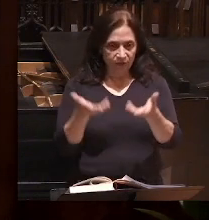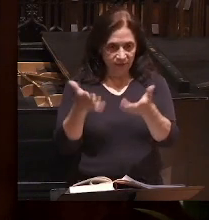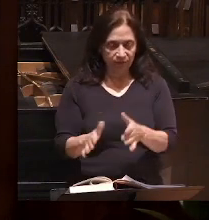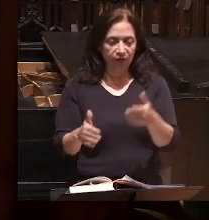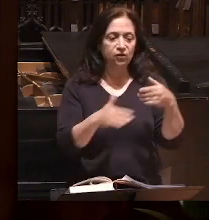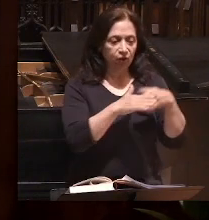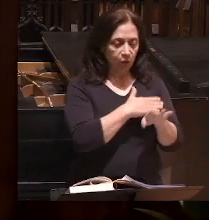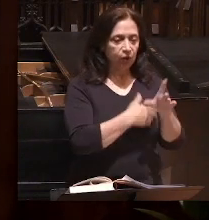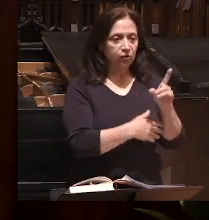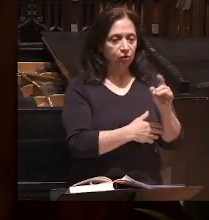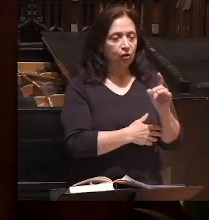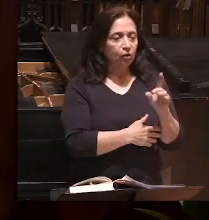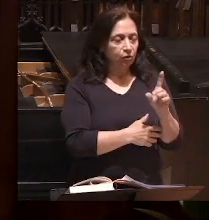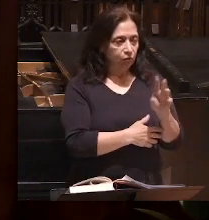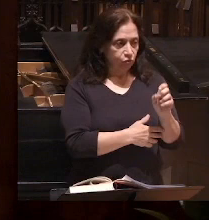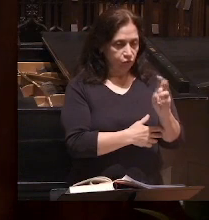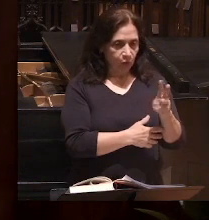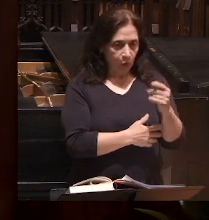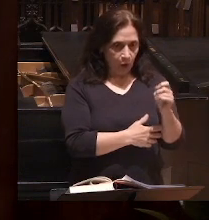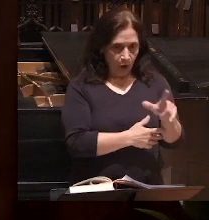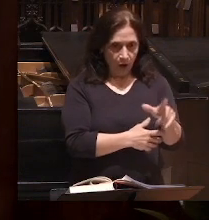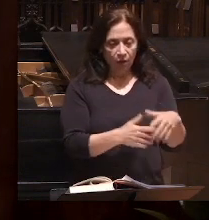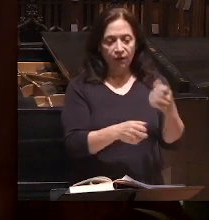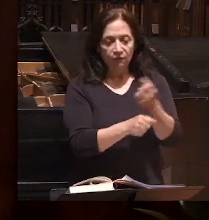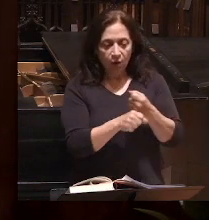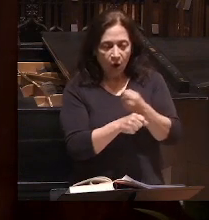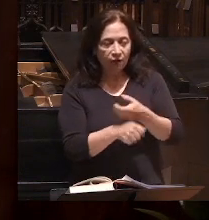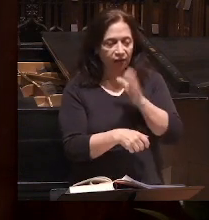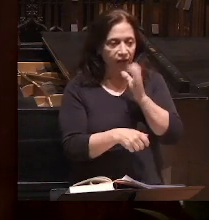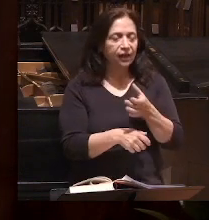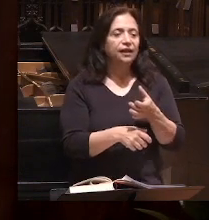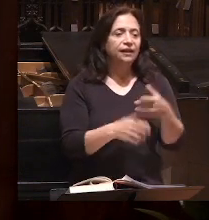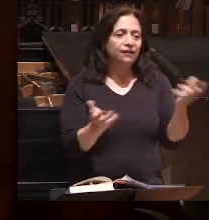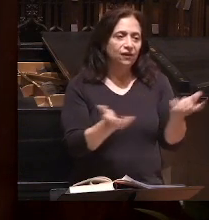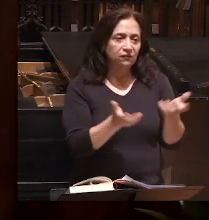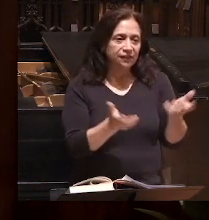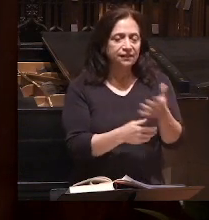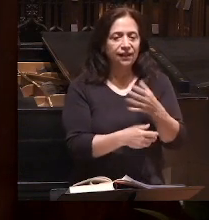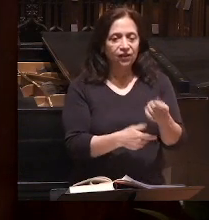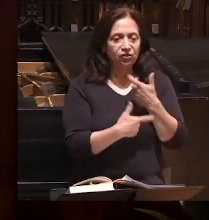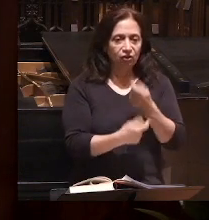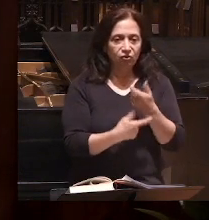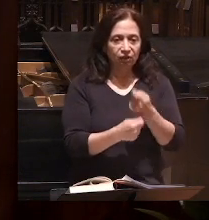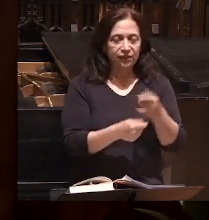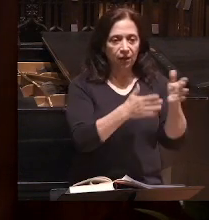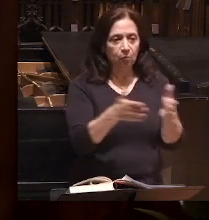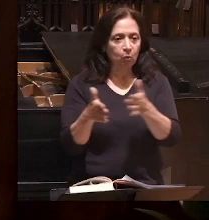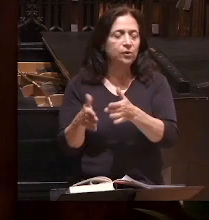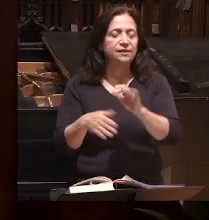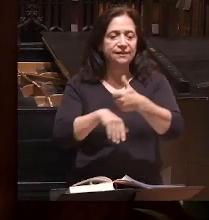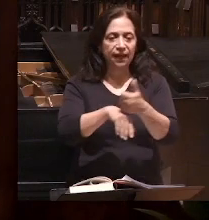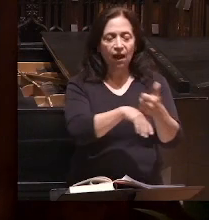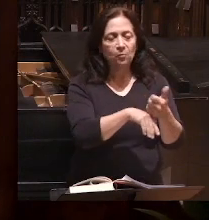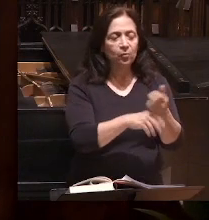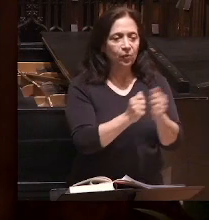Drew Hall, grab a cup of coffee, have some conversation, and there is some really interesting booths set up with lots